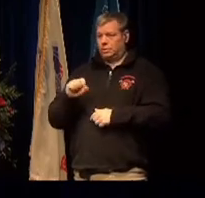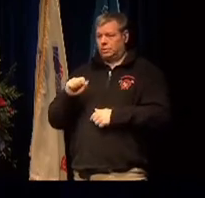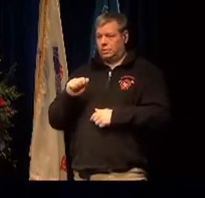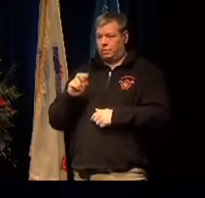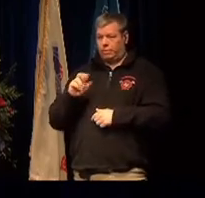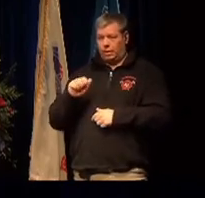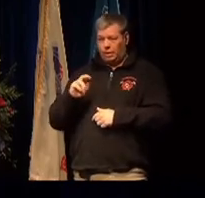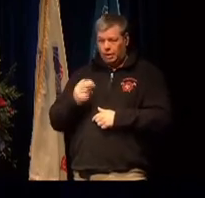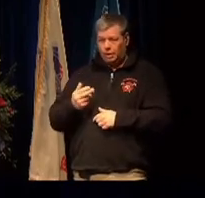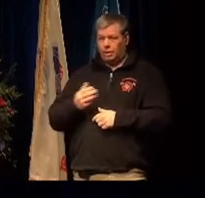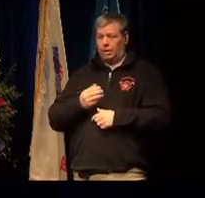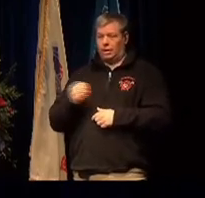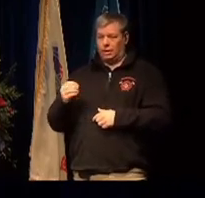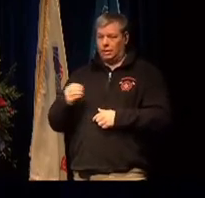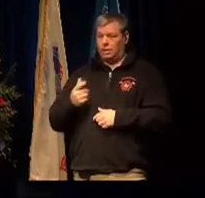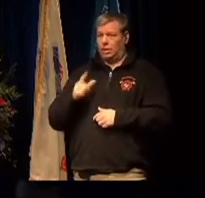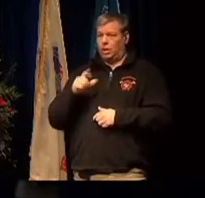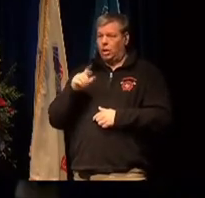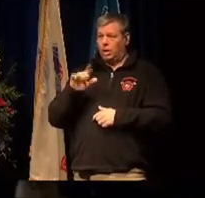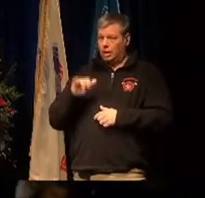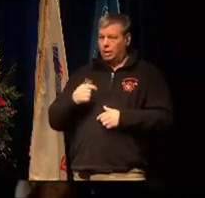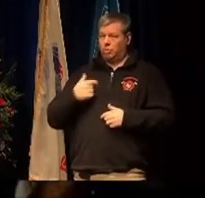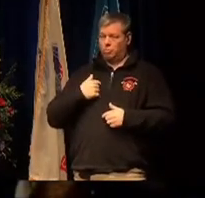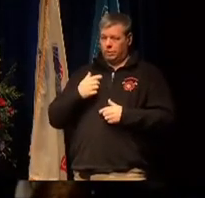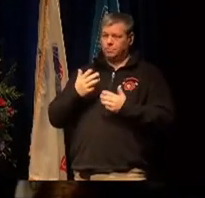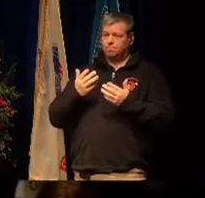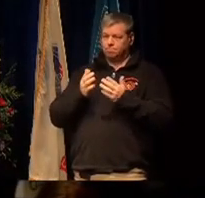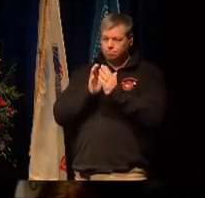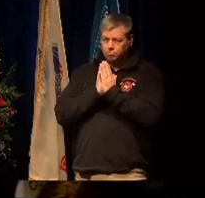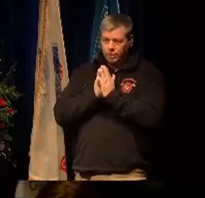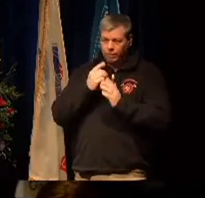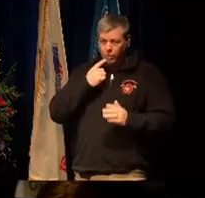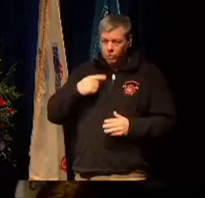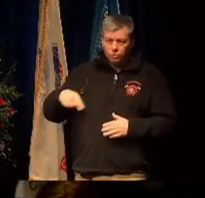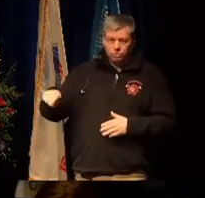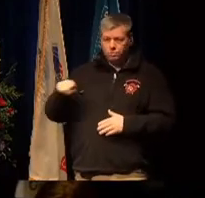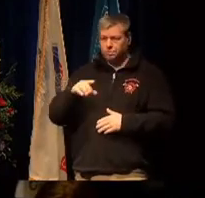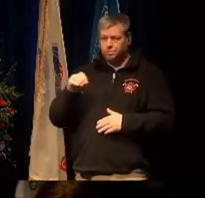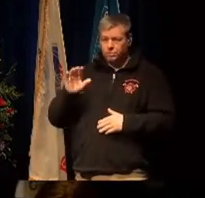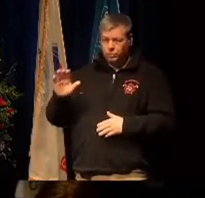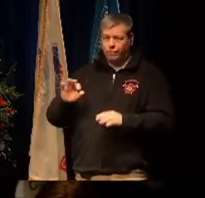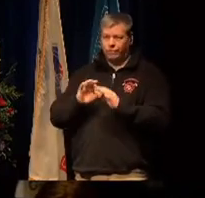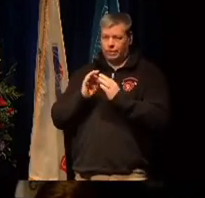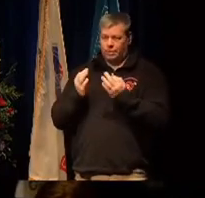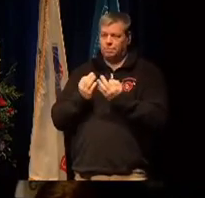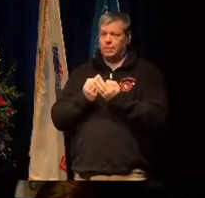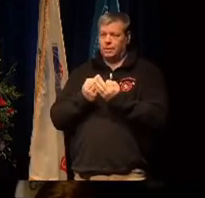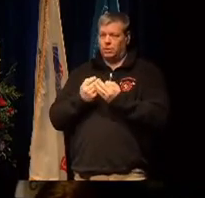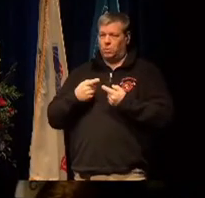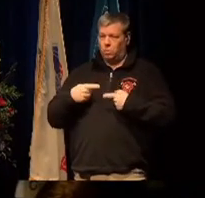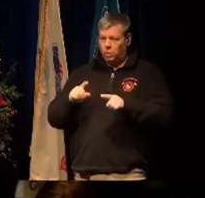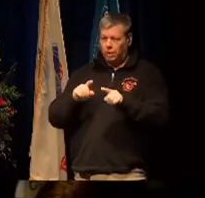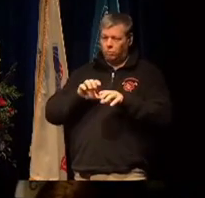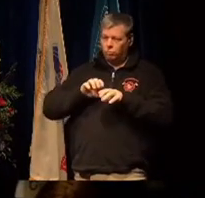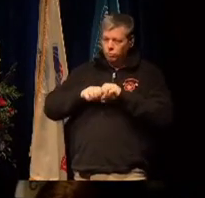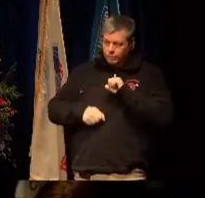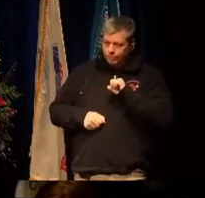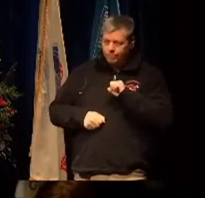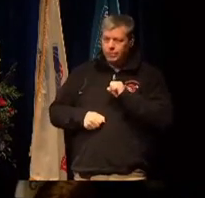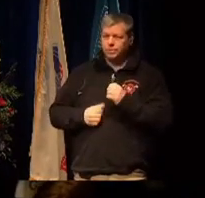love you, and we've been and will continue to pray for you and your whole family. As we grieve, I know